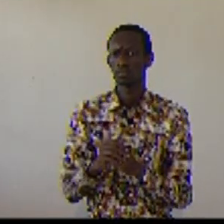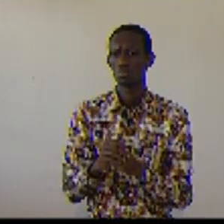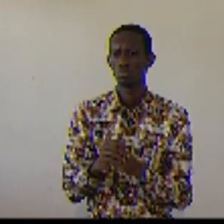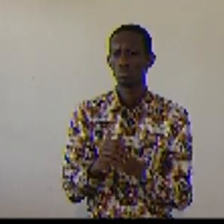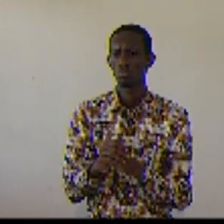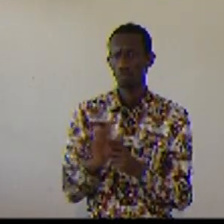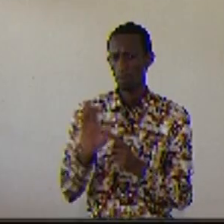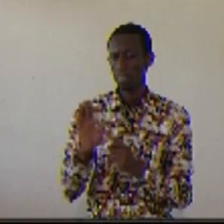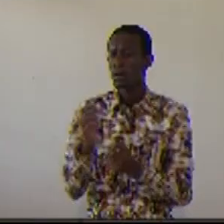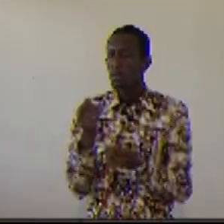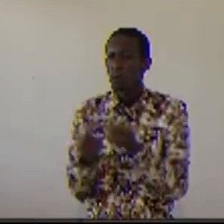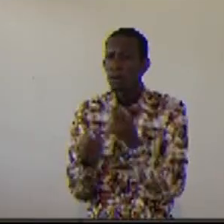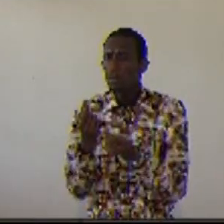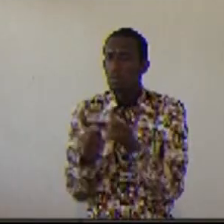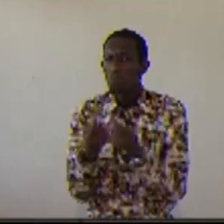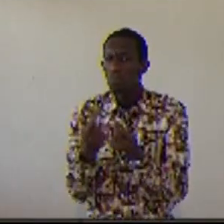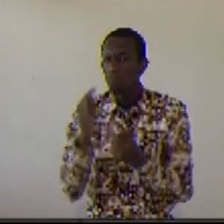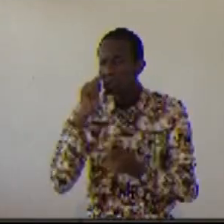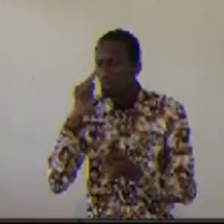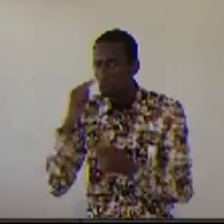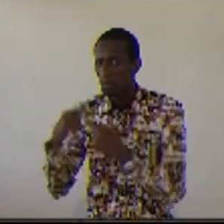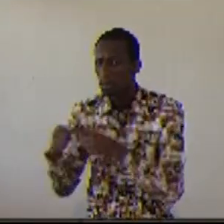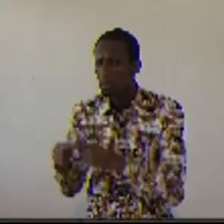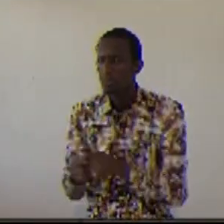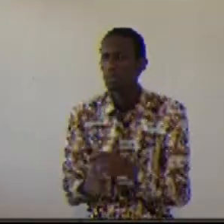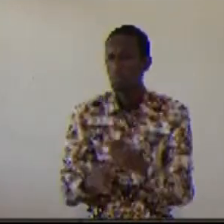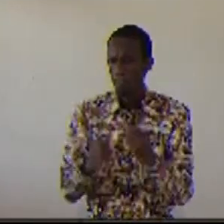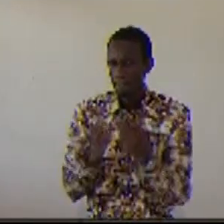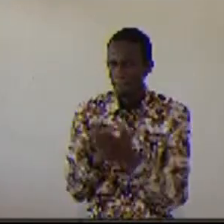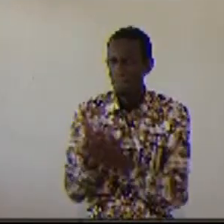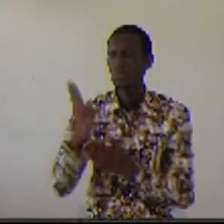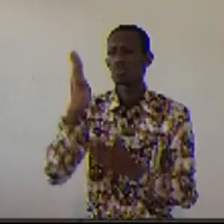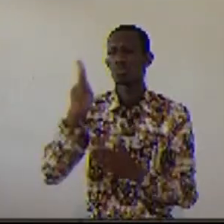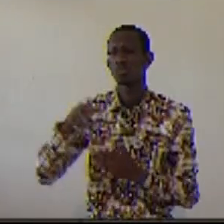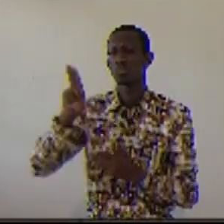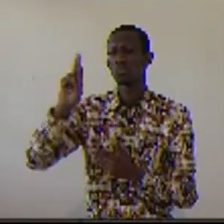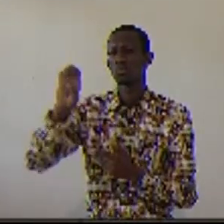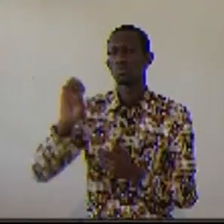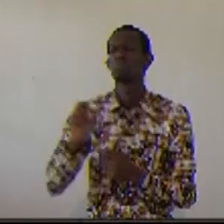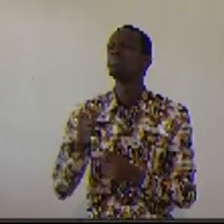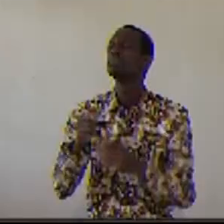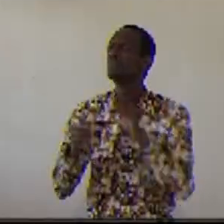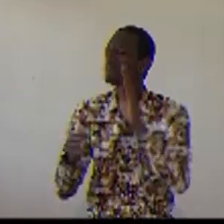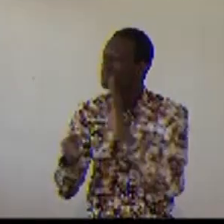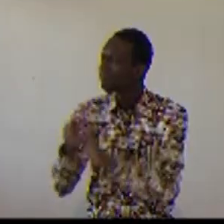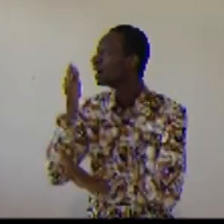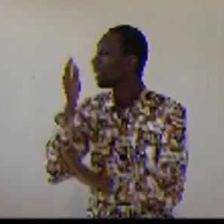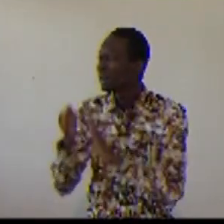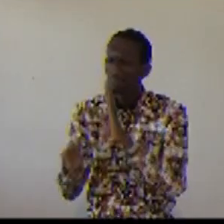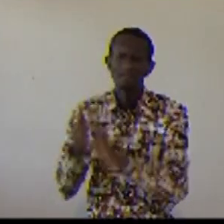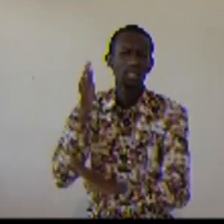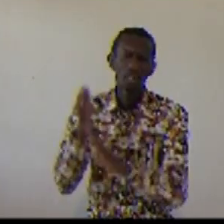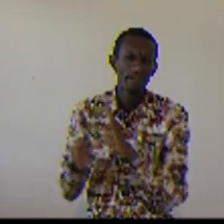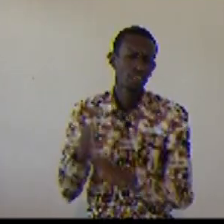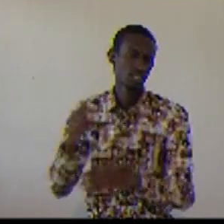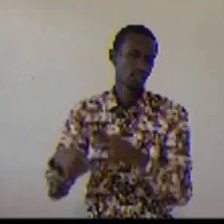Burning of substances in pure oxygen is a very fast process. However,